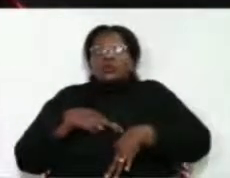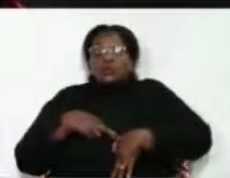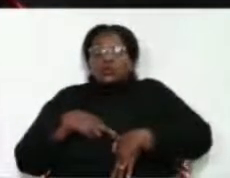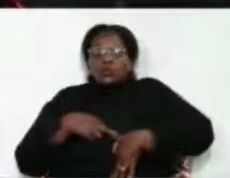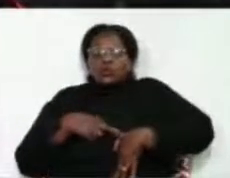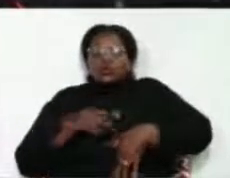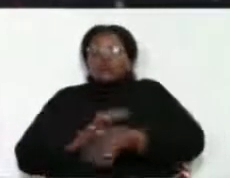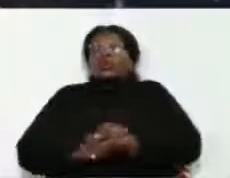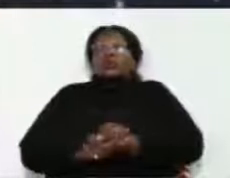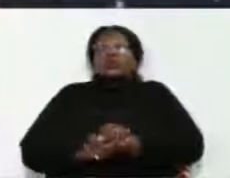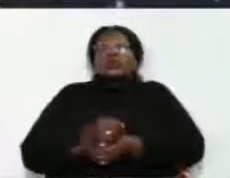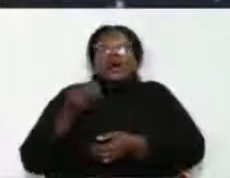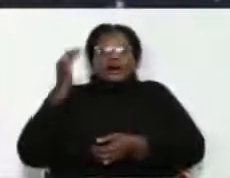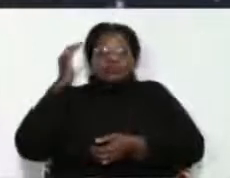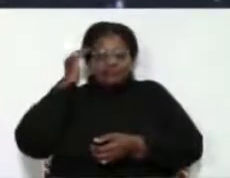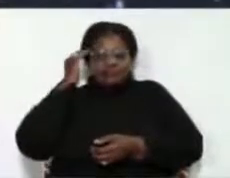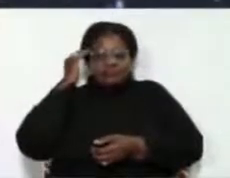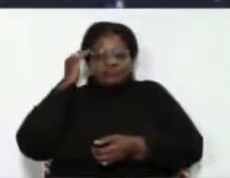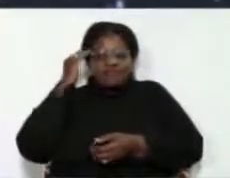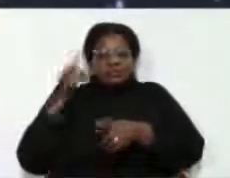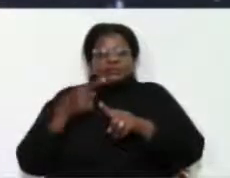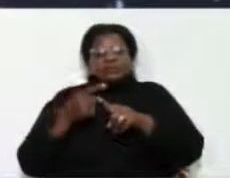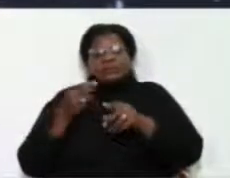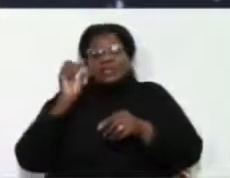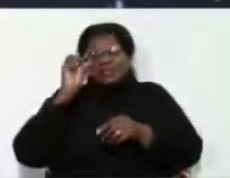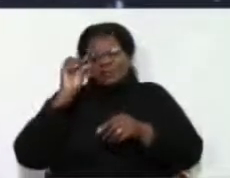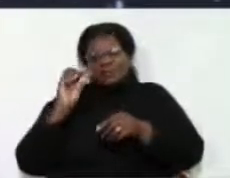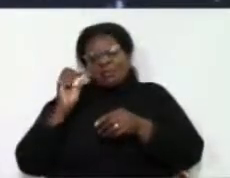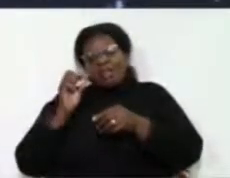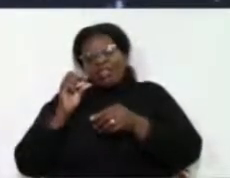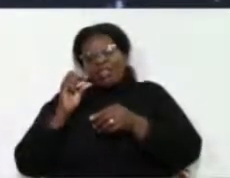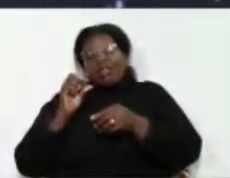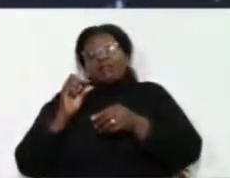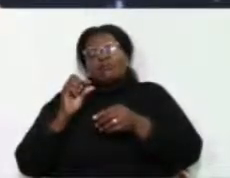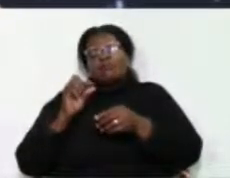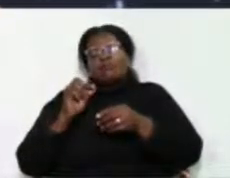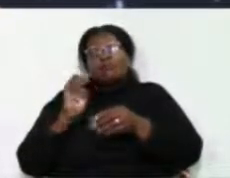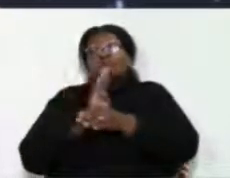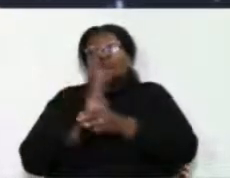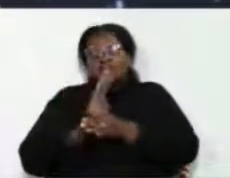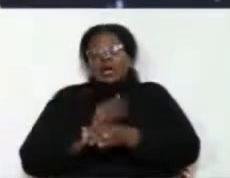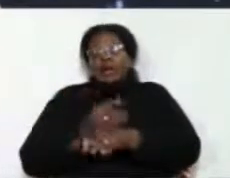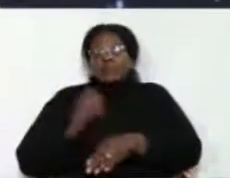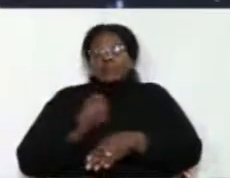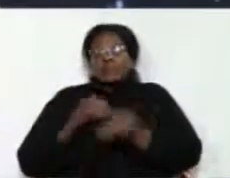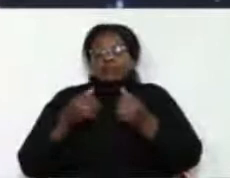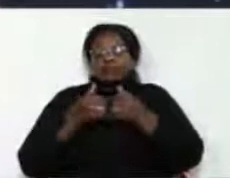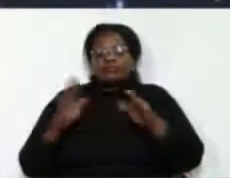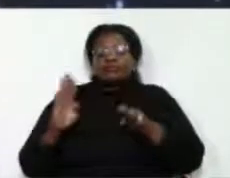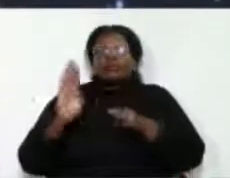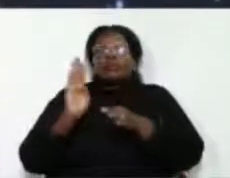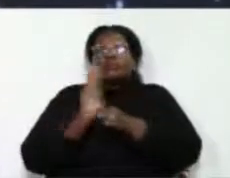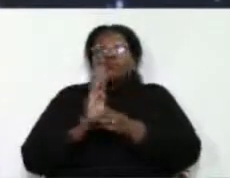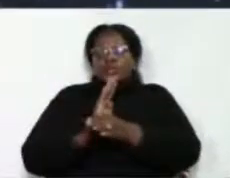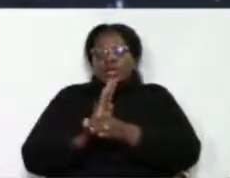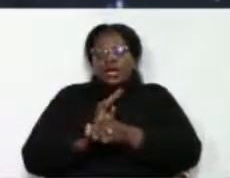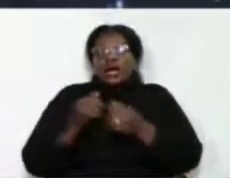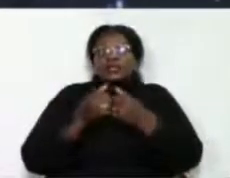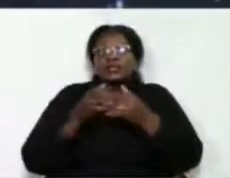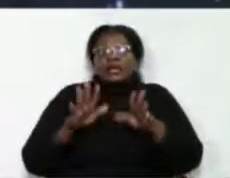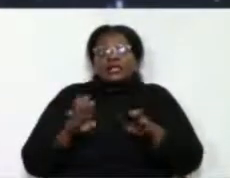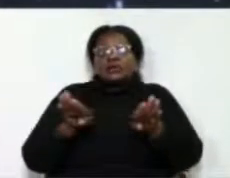got a technical background with a little bit of business. Right. And then I opened my own business as well, renting marquee tents, doing